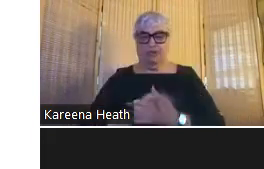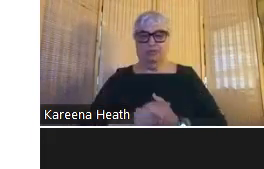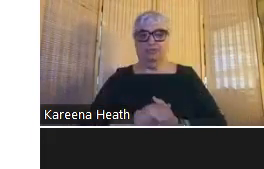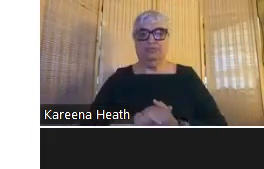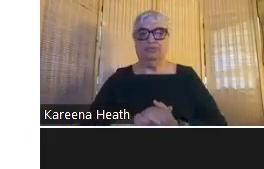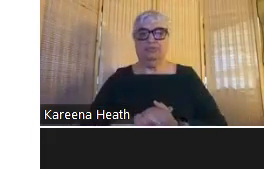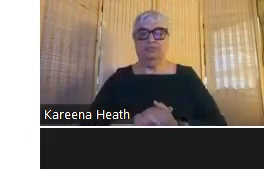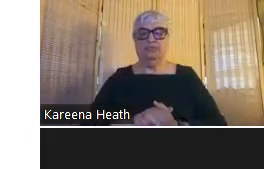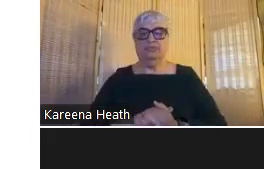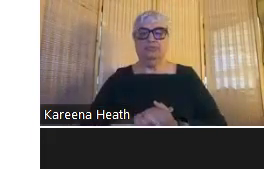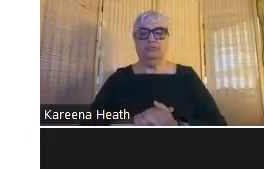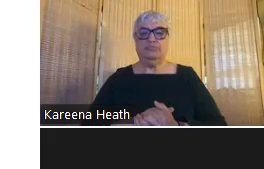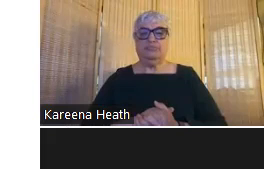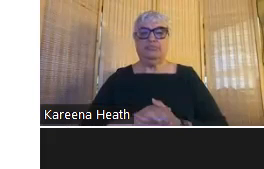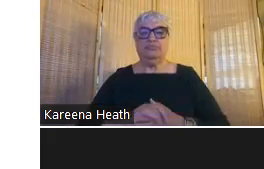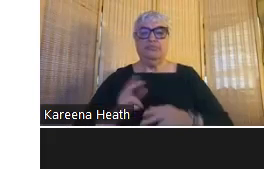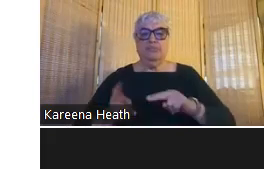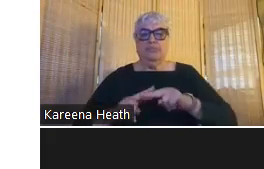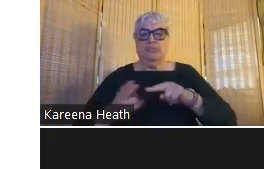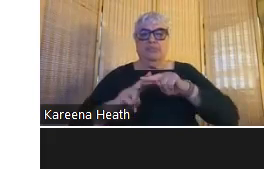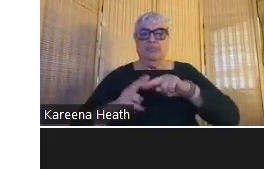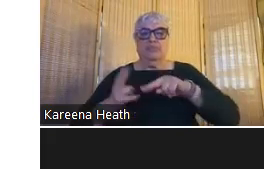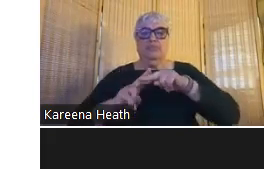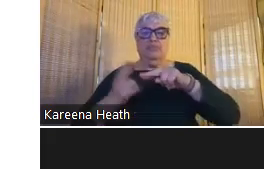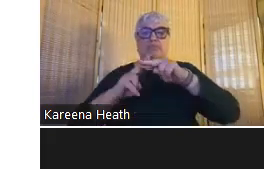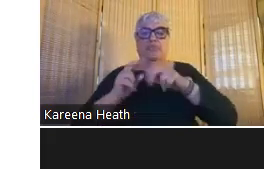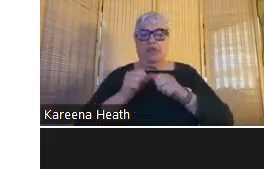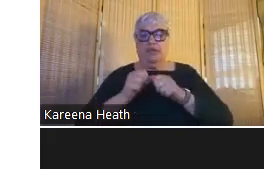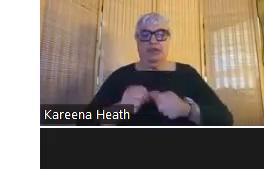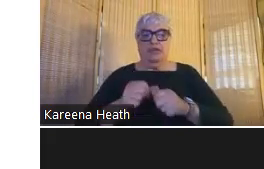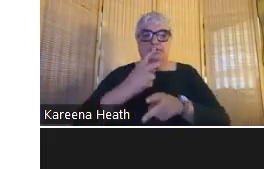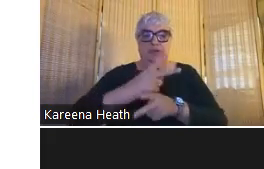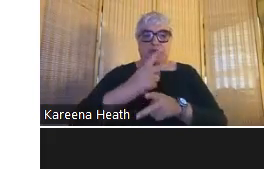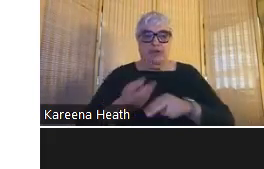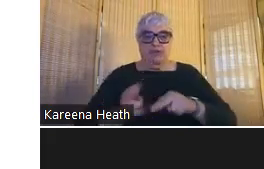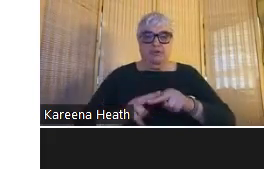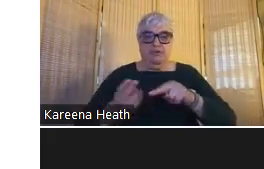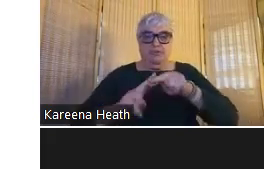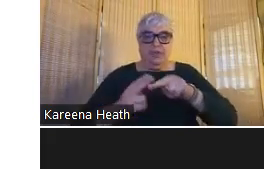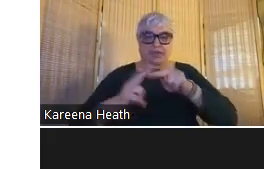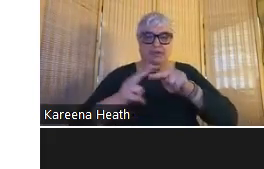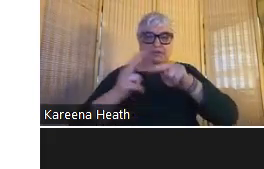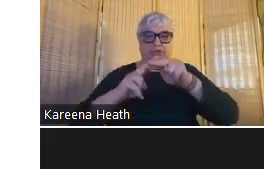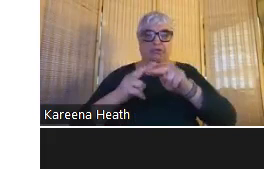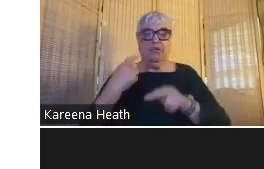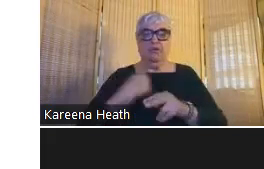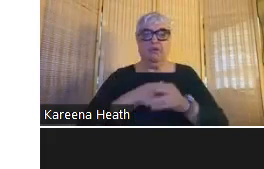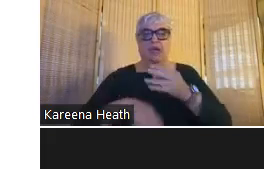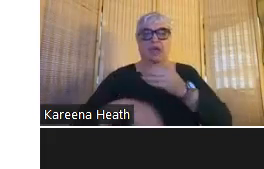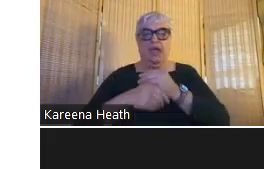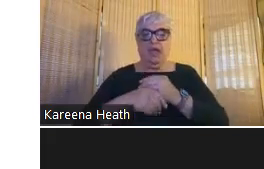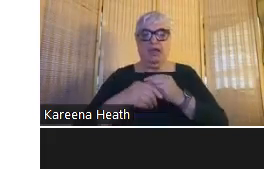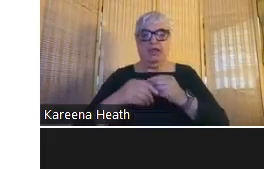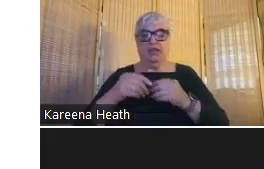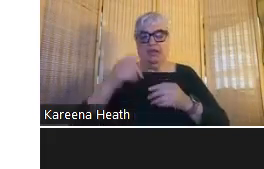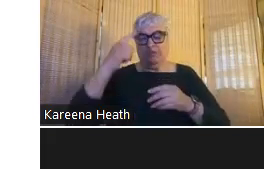So it builds as the continuum of care naturally builds. And we did find a way to insert the mental health transitional